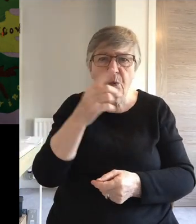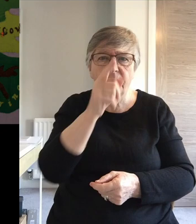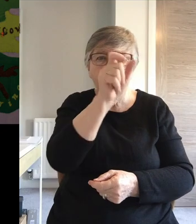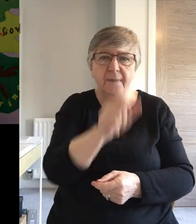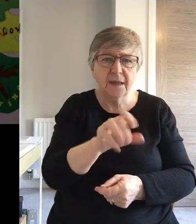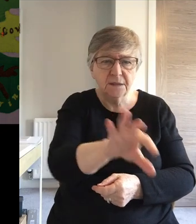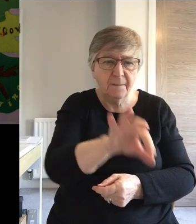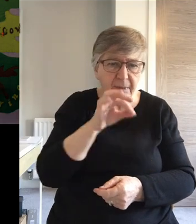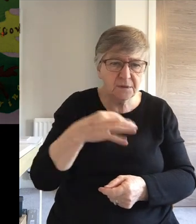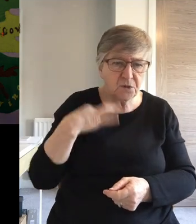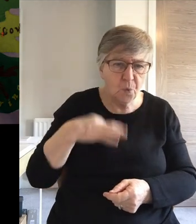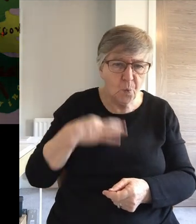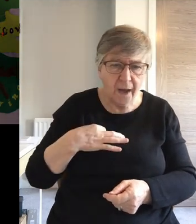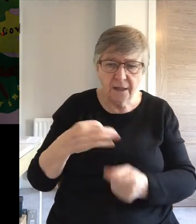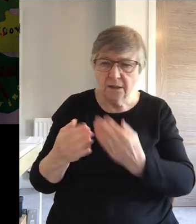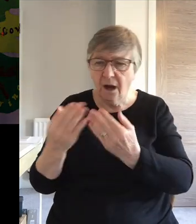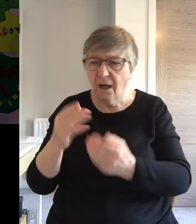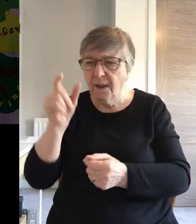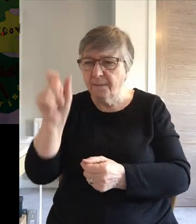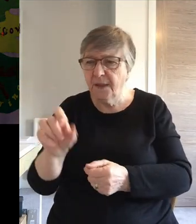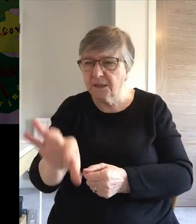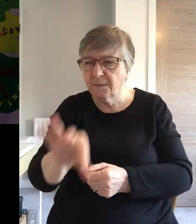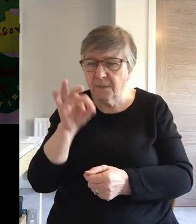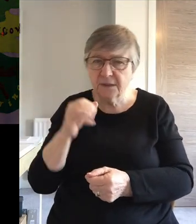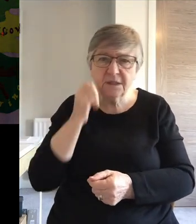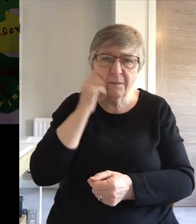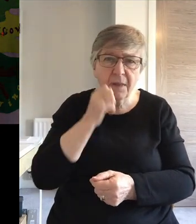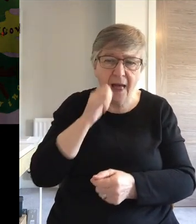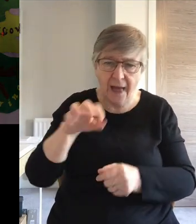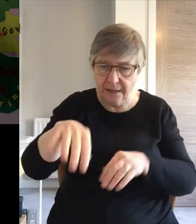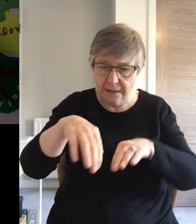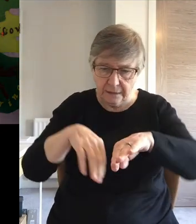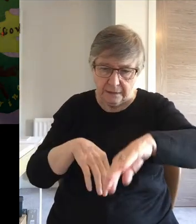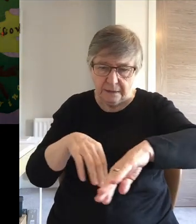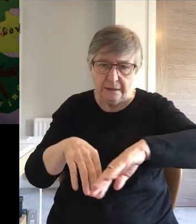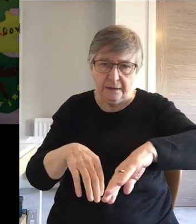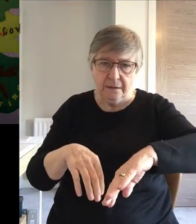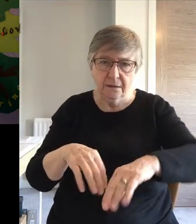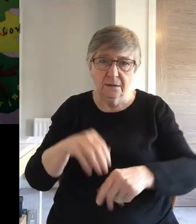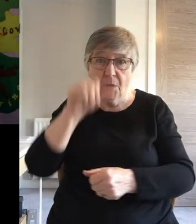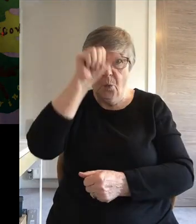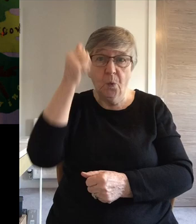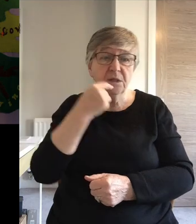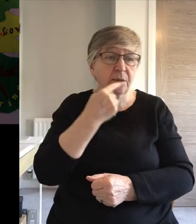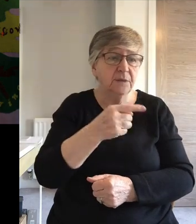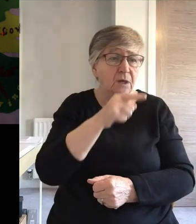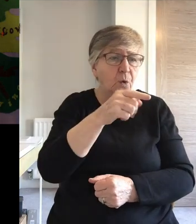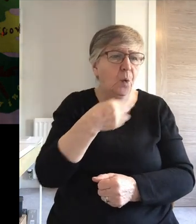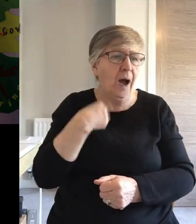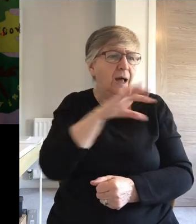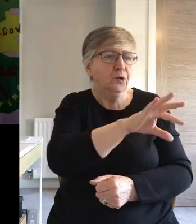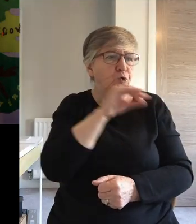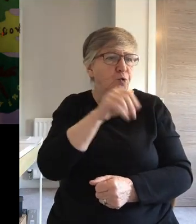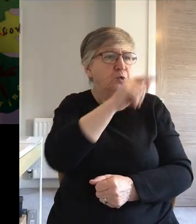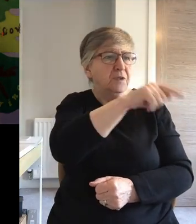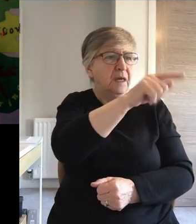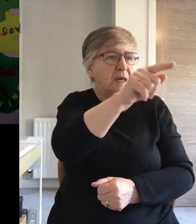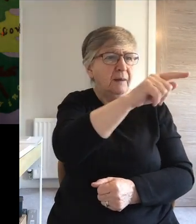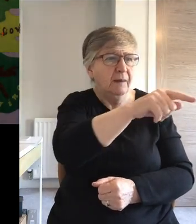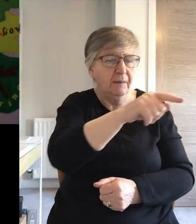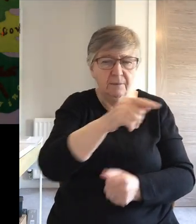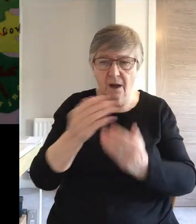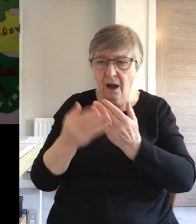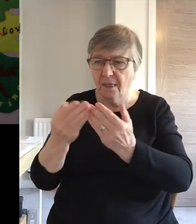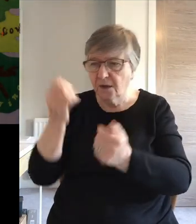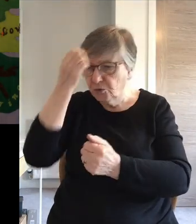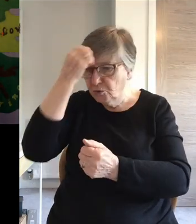them's picking out all the white pieces, one of them's picking out all the black pieces. It's not like that. It's not wisdom saying, oh, this one's from my team, and folly saying,